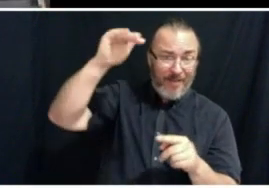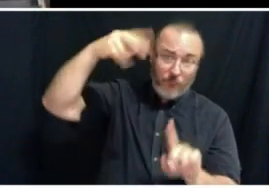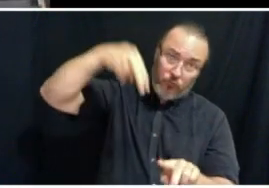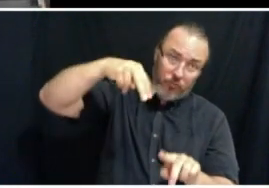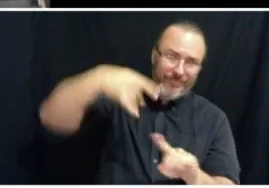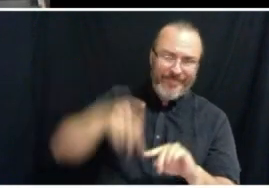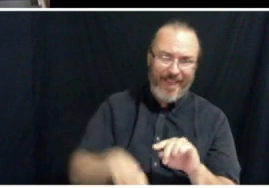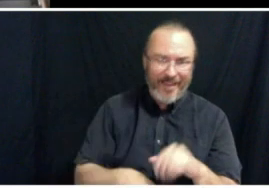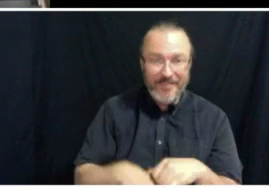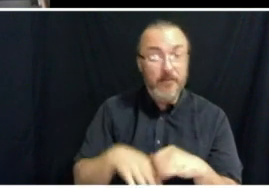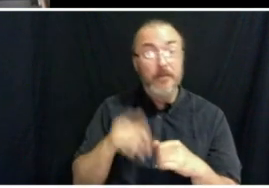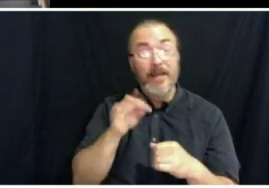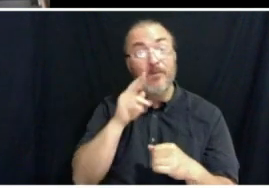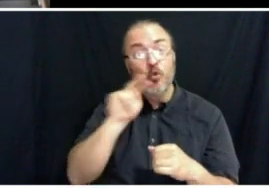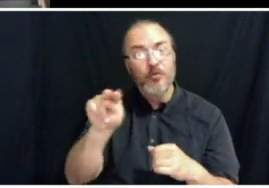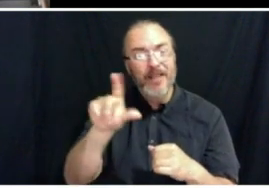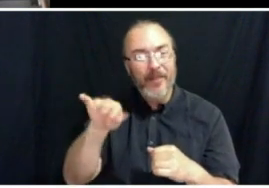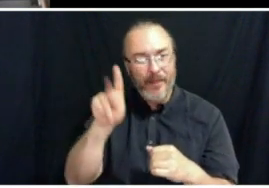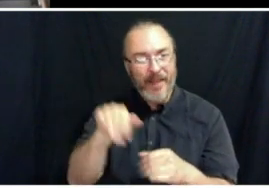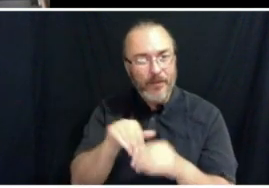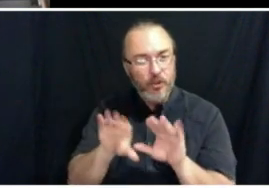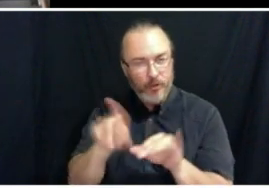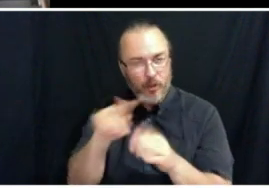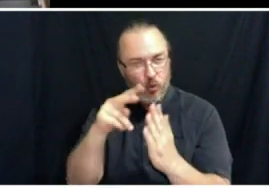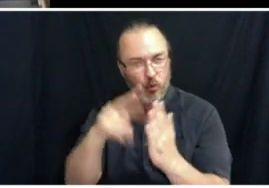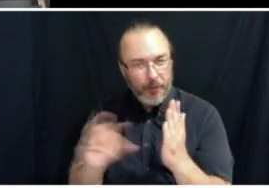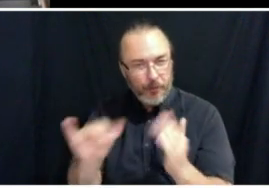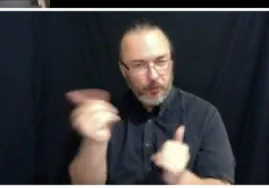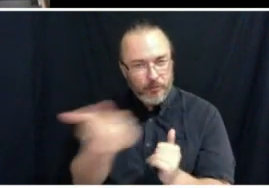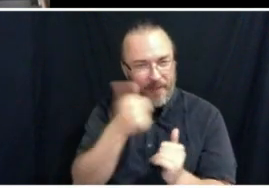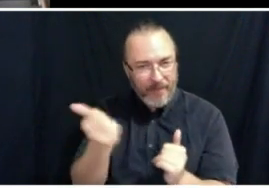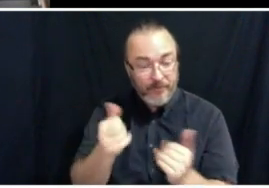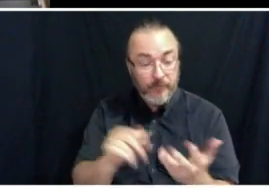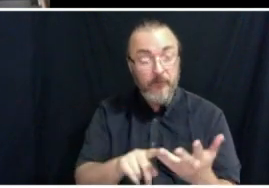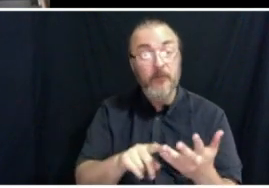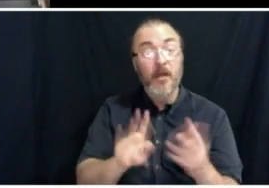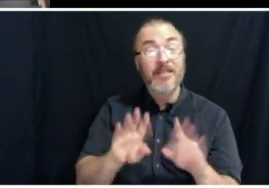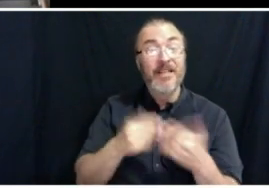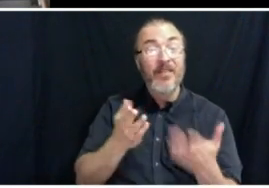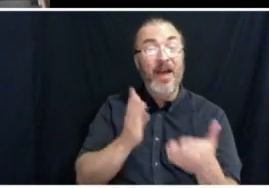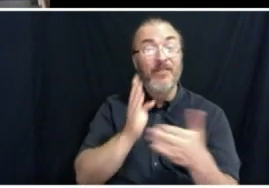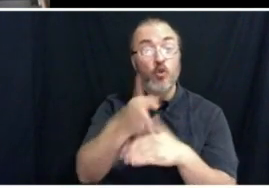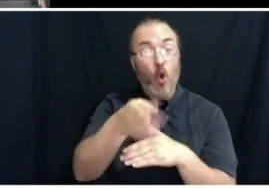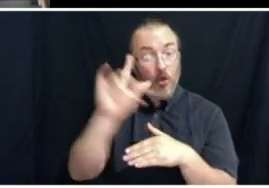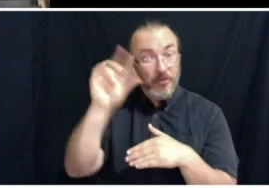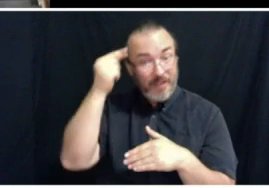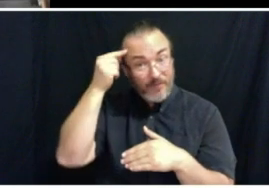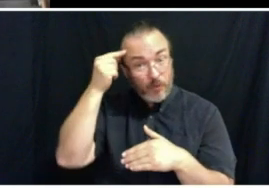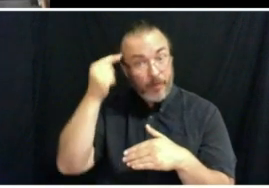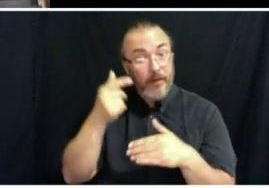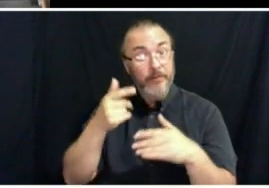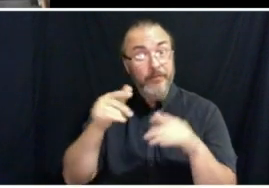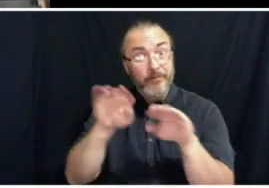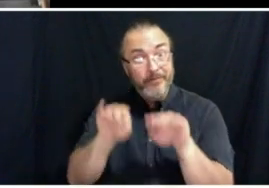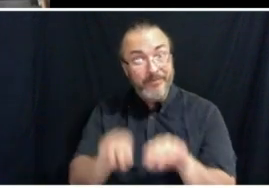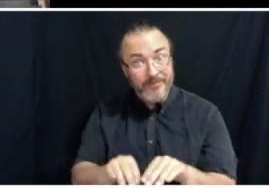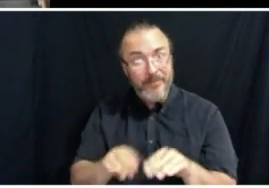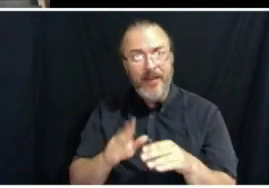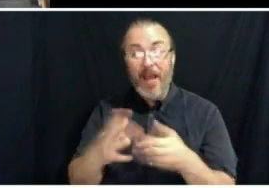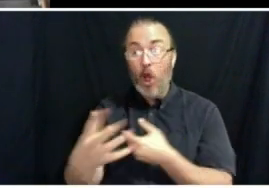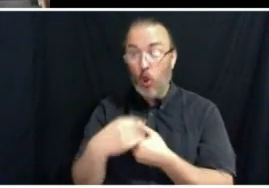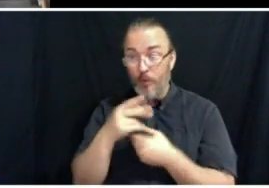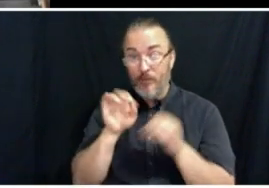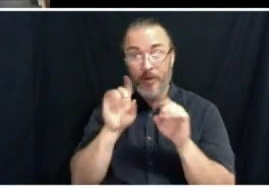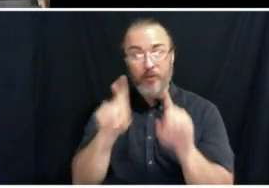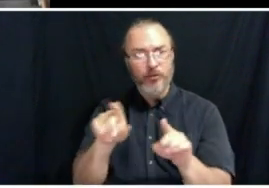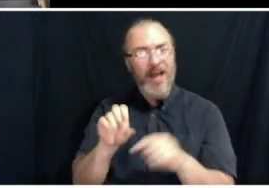chat, you can read along. Number 5, deliver jointly across government departments, sectors, and tiers. Inclusion in education is just a subset of